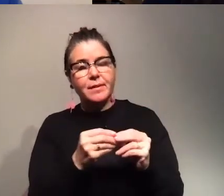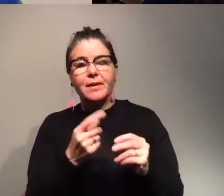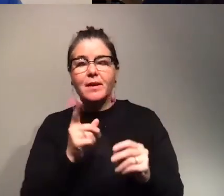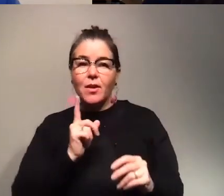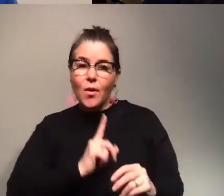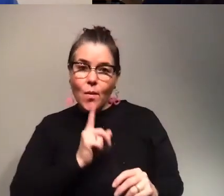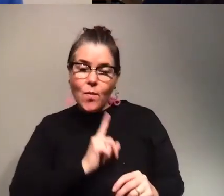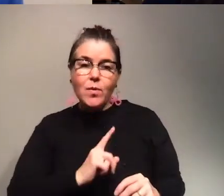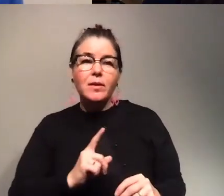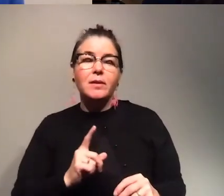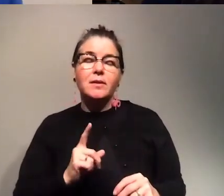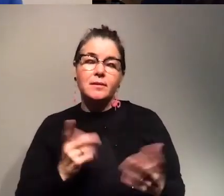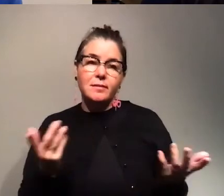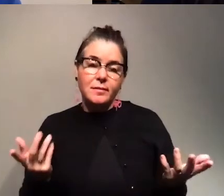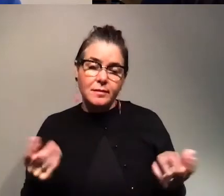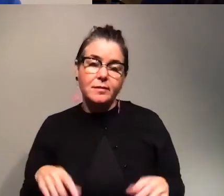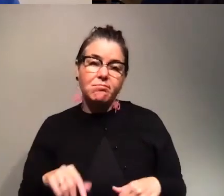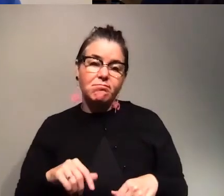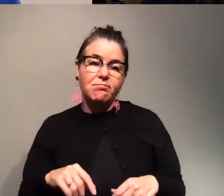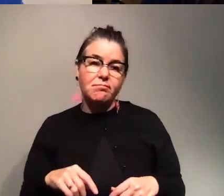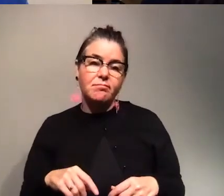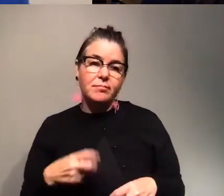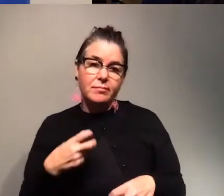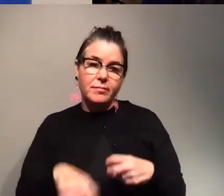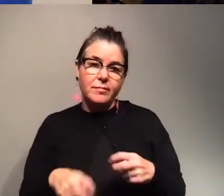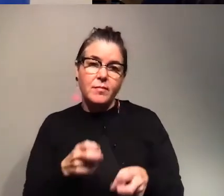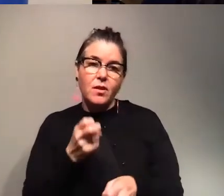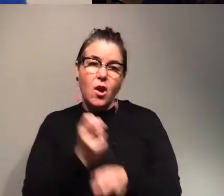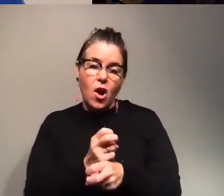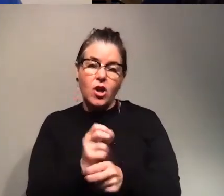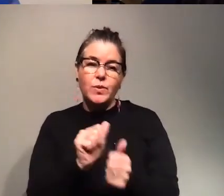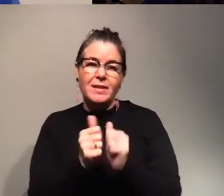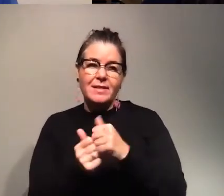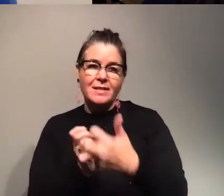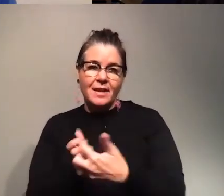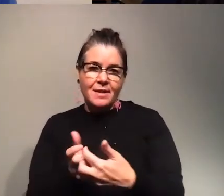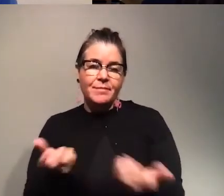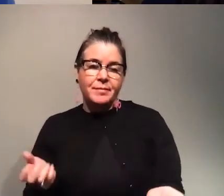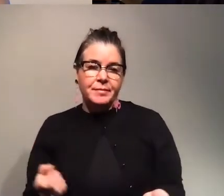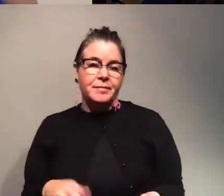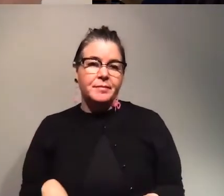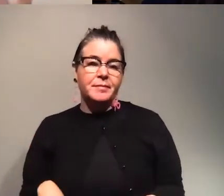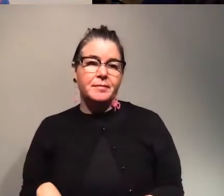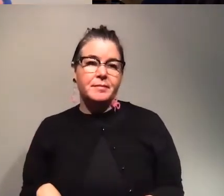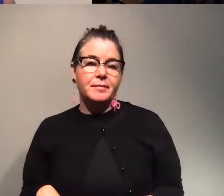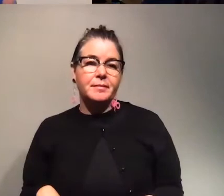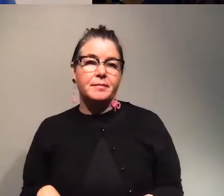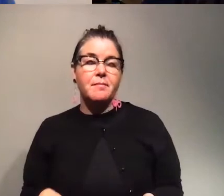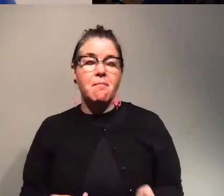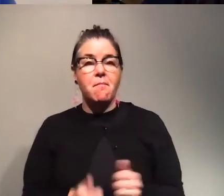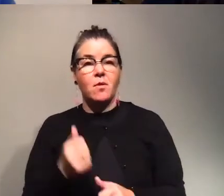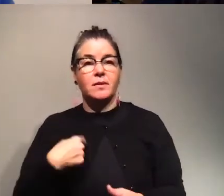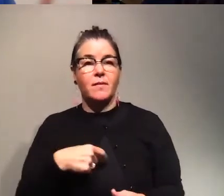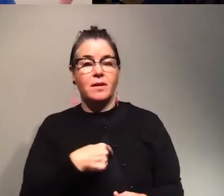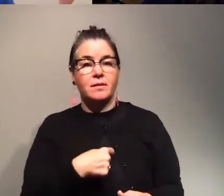can be difficult uh it can be hard to adapt like some most of us are